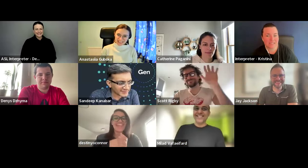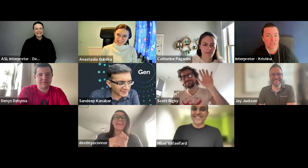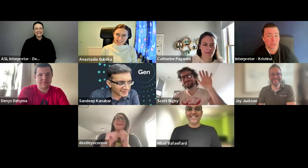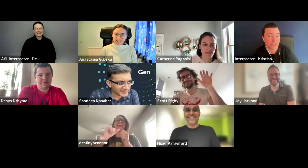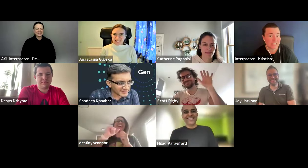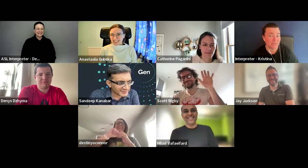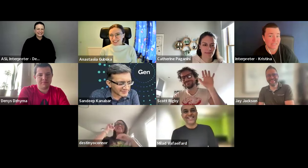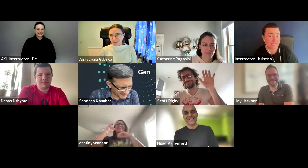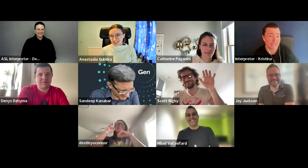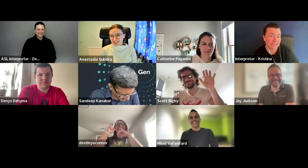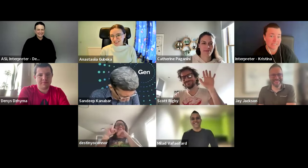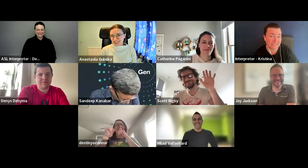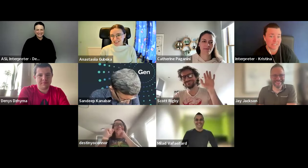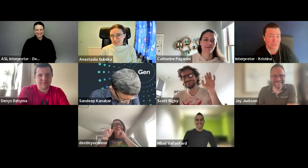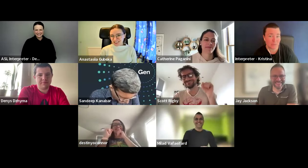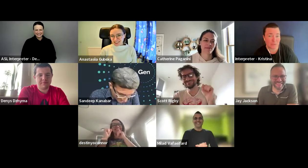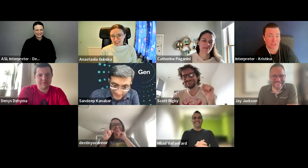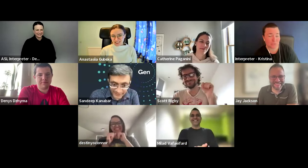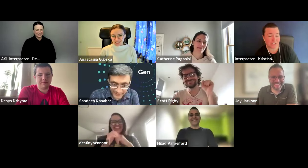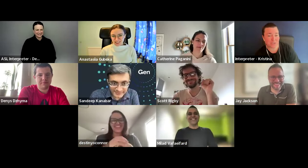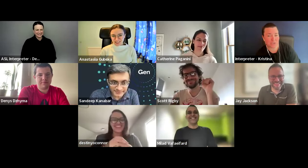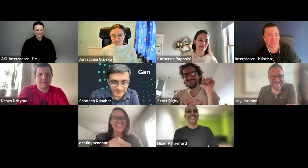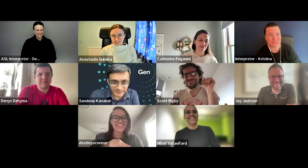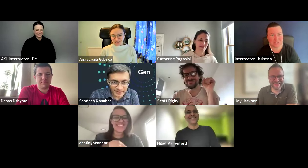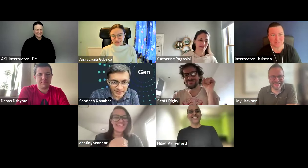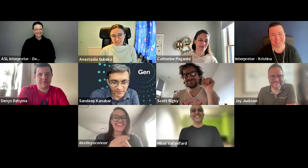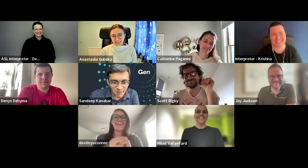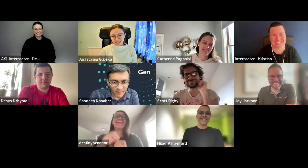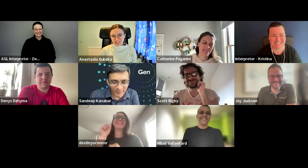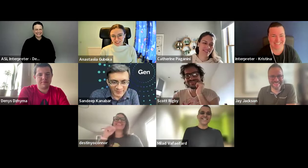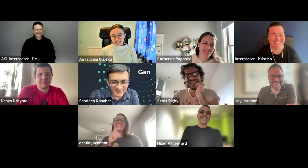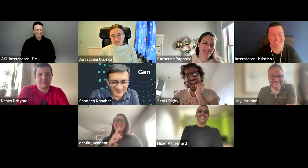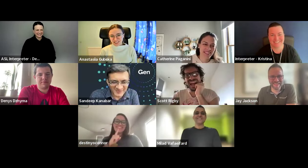Malad says, you look different today, Destiny, so maybe you should reintroduce yourself.